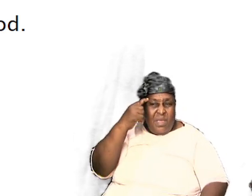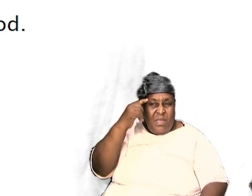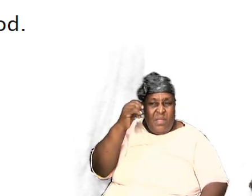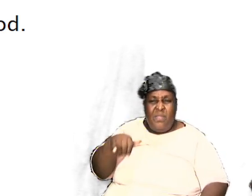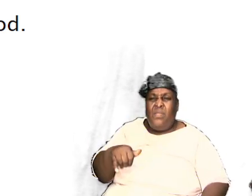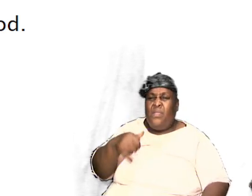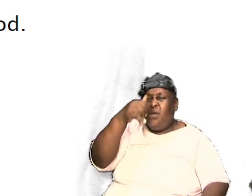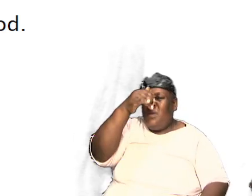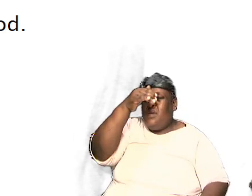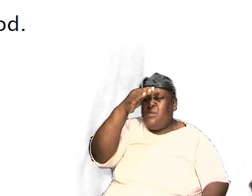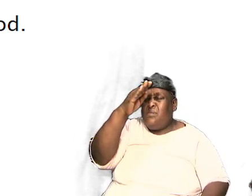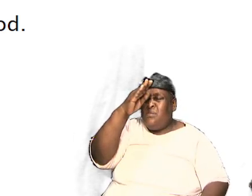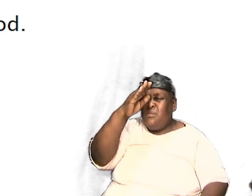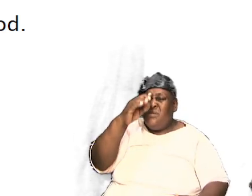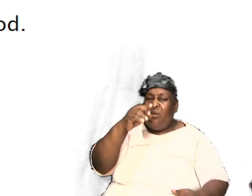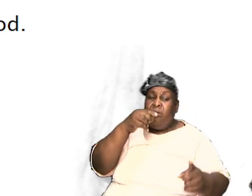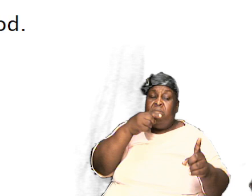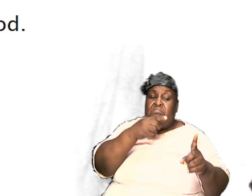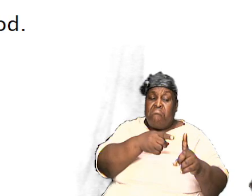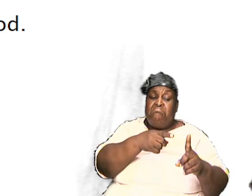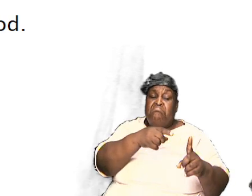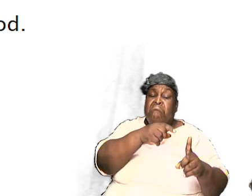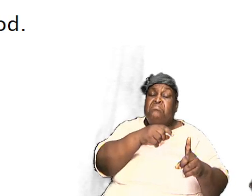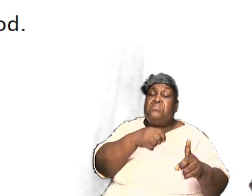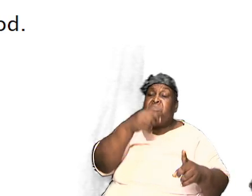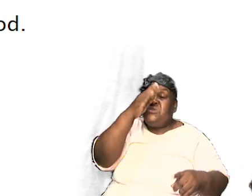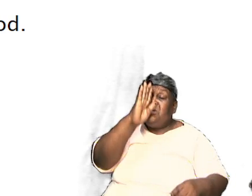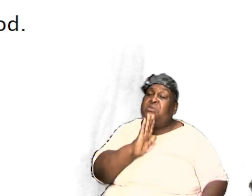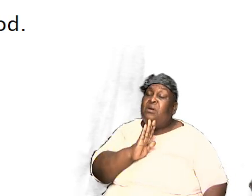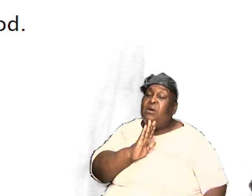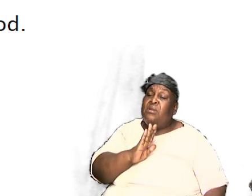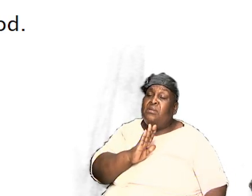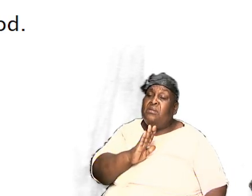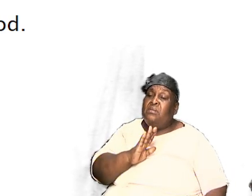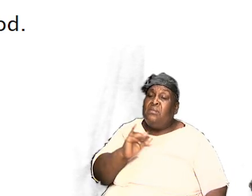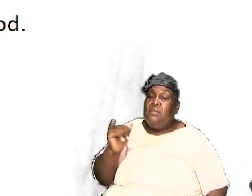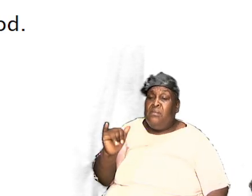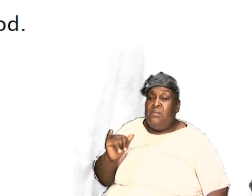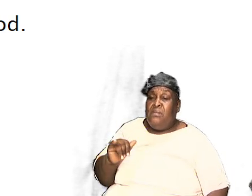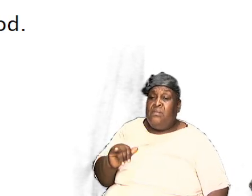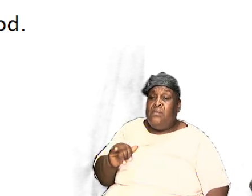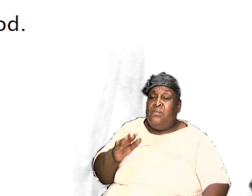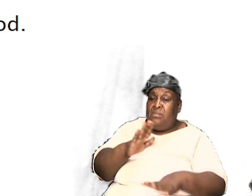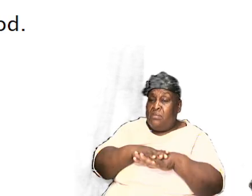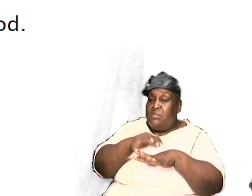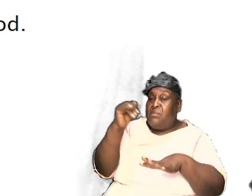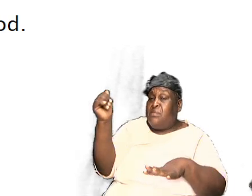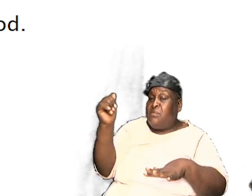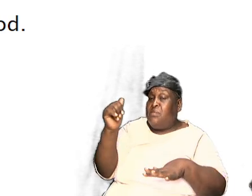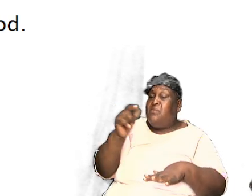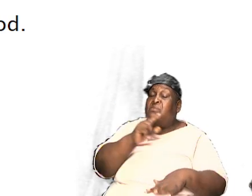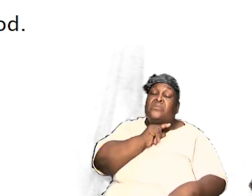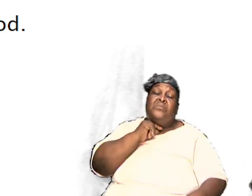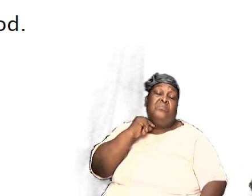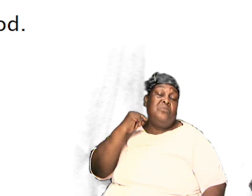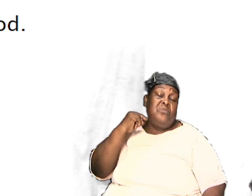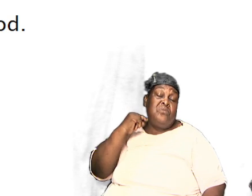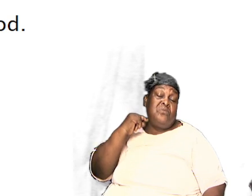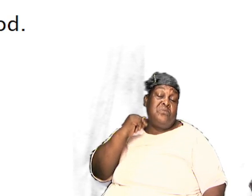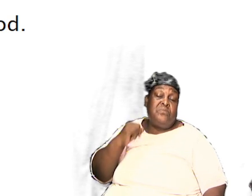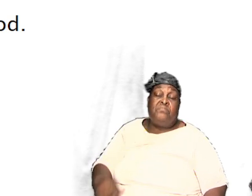godly. He was in a battle field, but he called for the truth